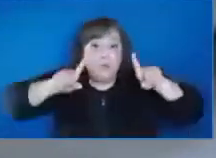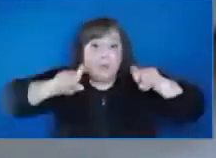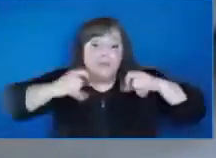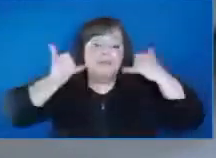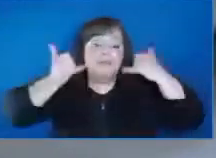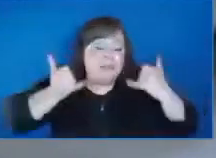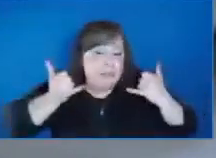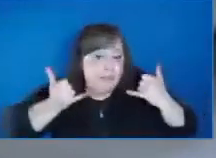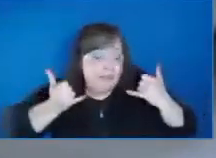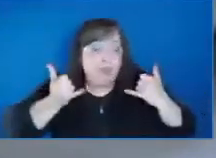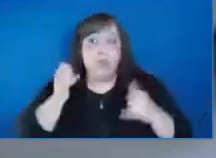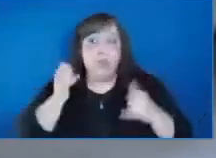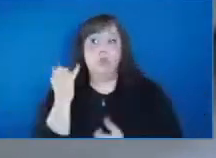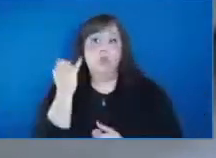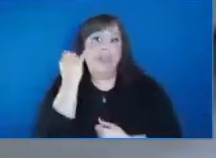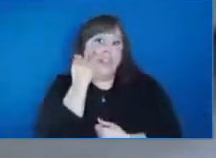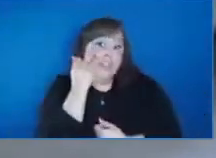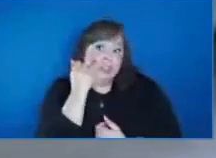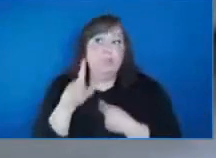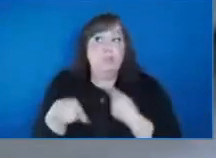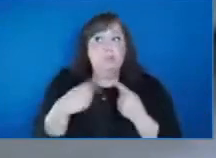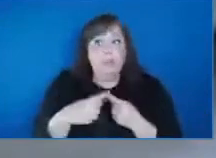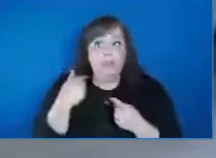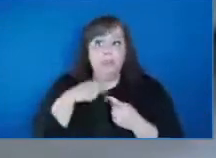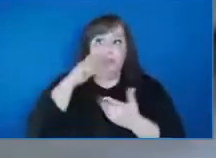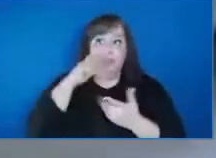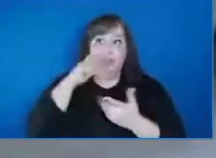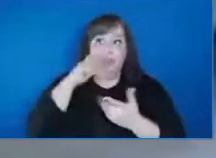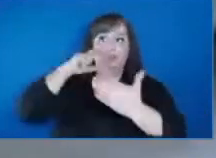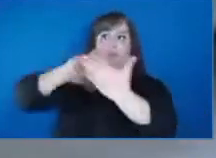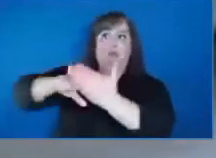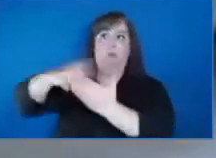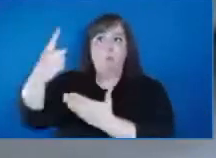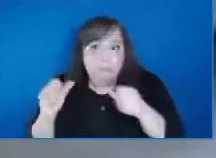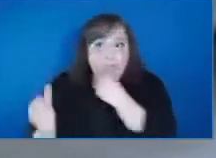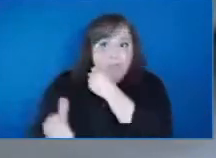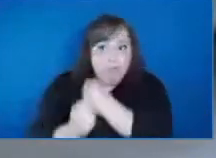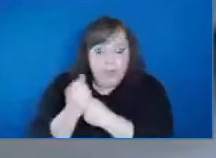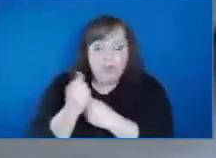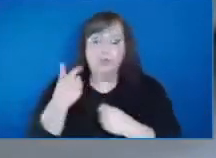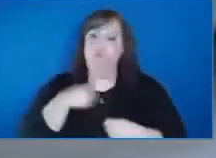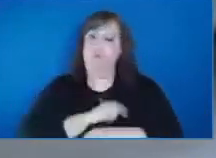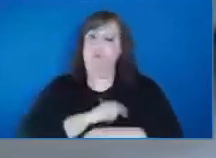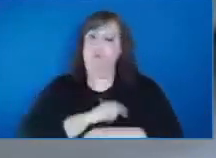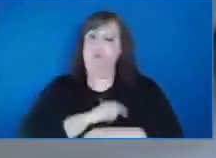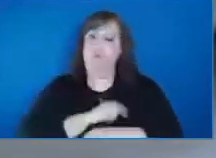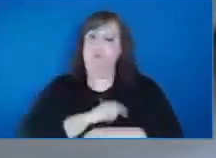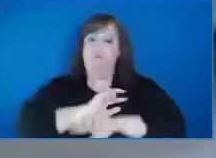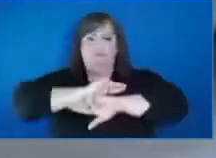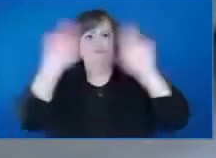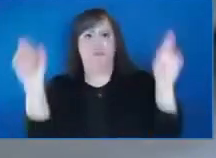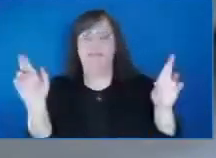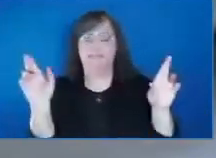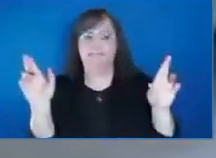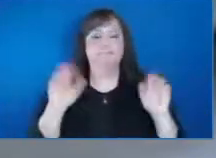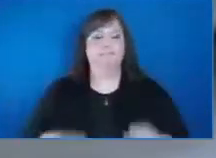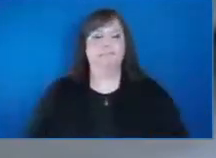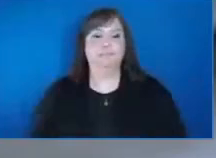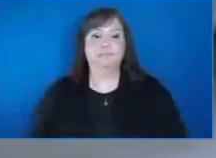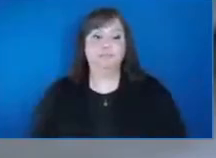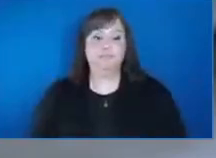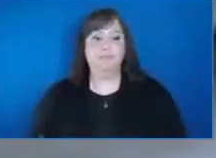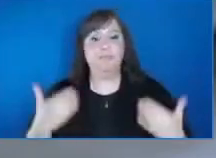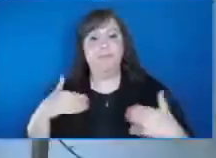an asteroid that might be a potential threat, we have this tool in our belt and we're ready to go. Luck favors